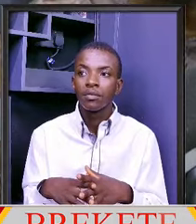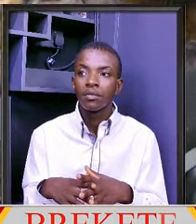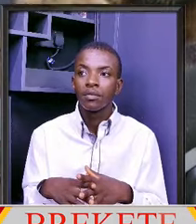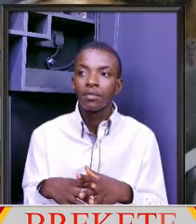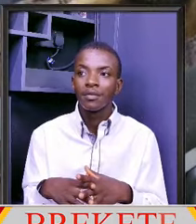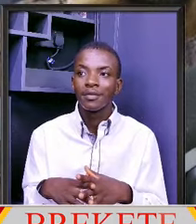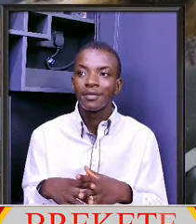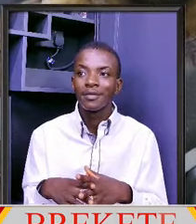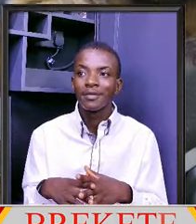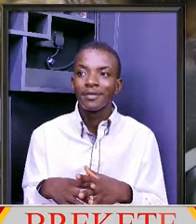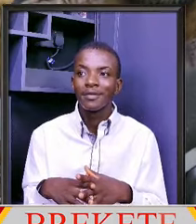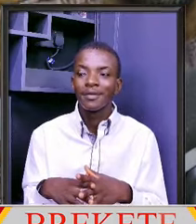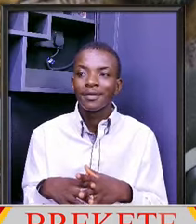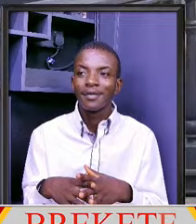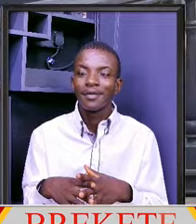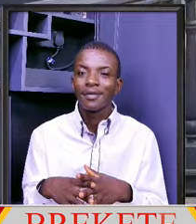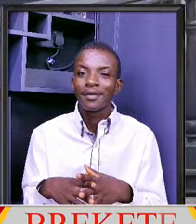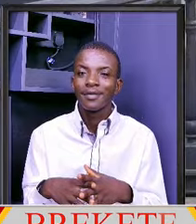ID card. No, I get it.